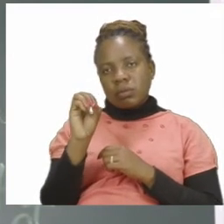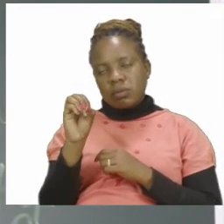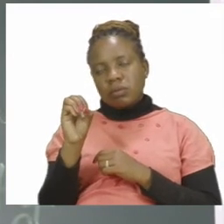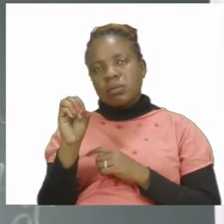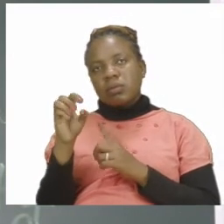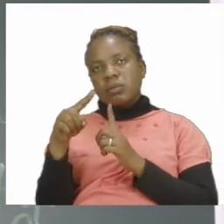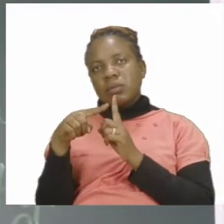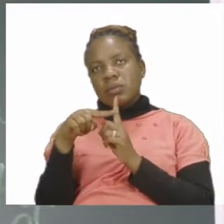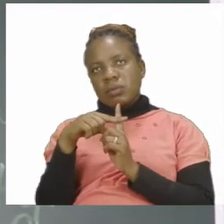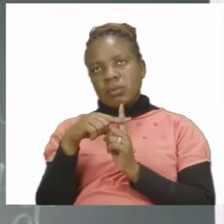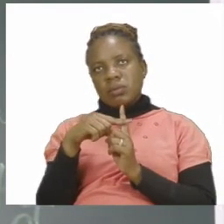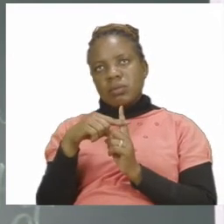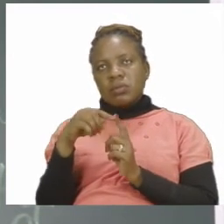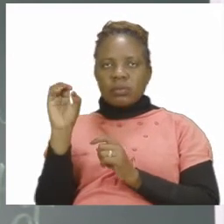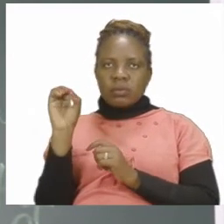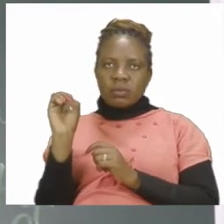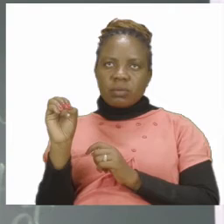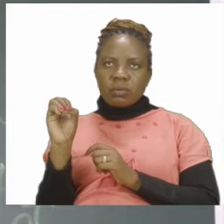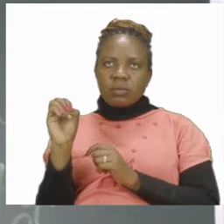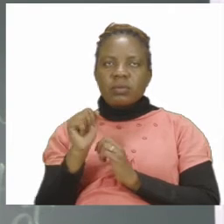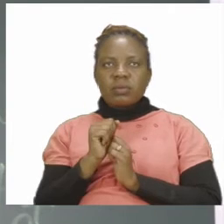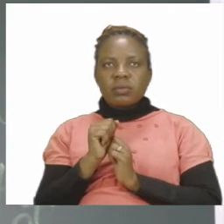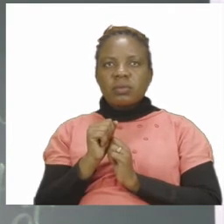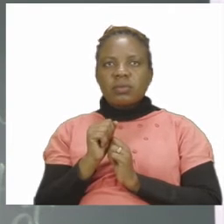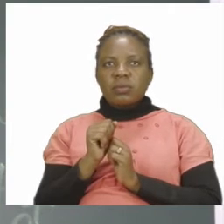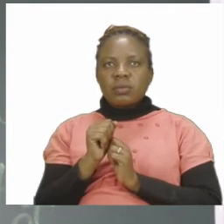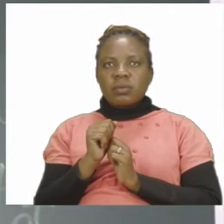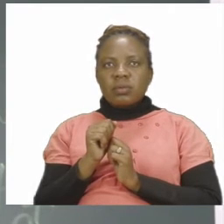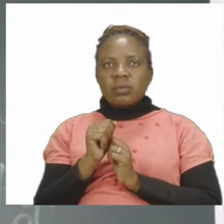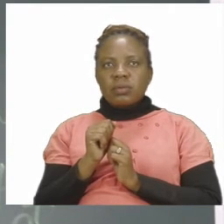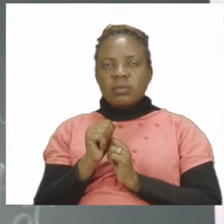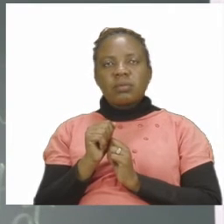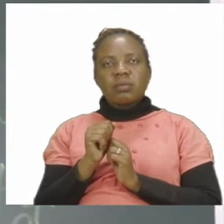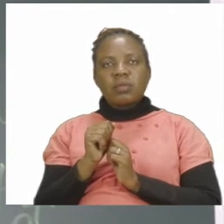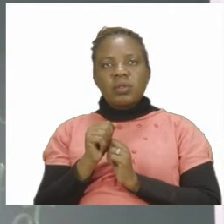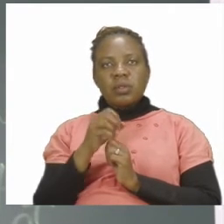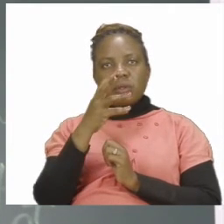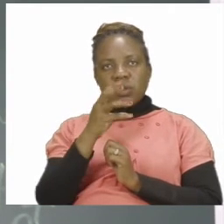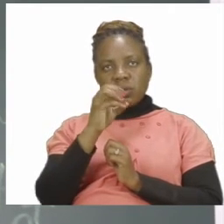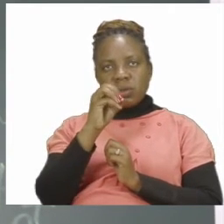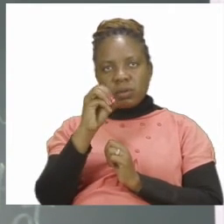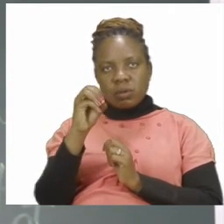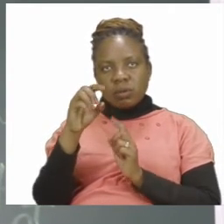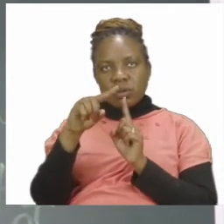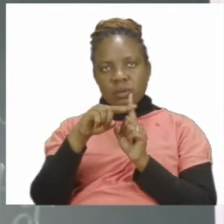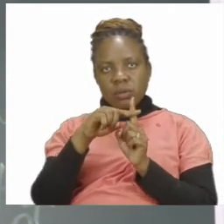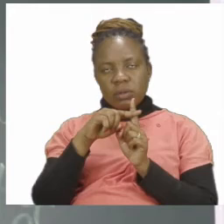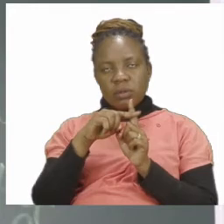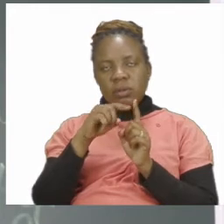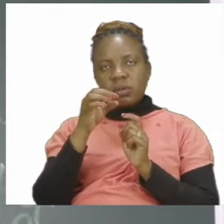is 0. Okay, and this will now give us the number